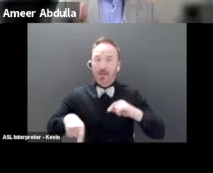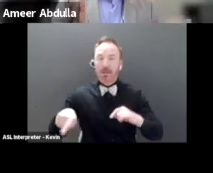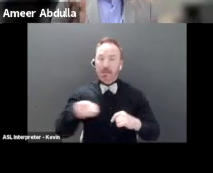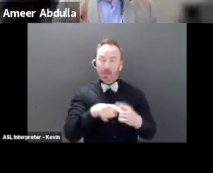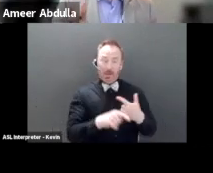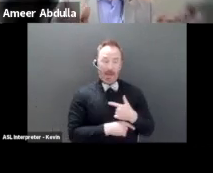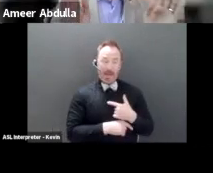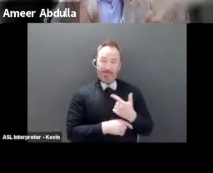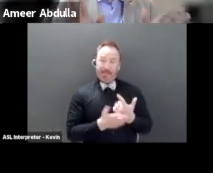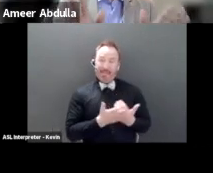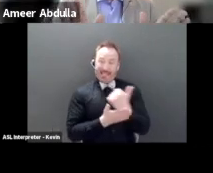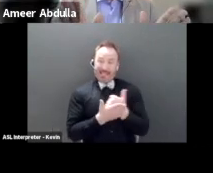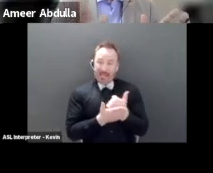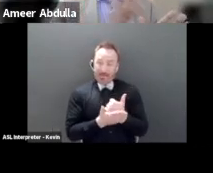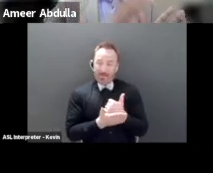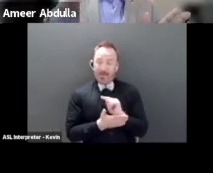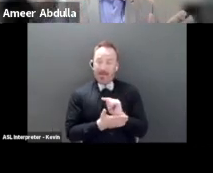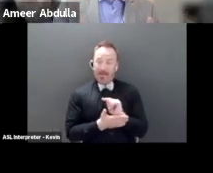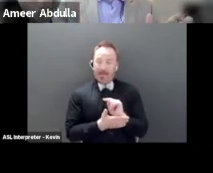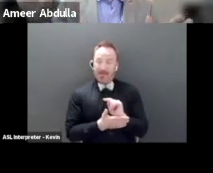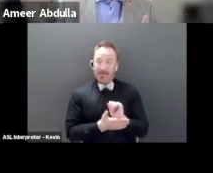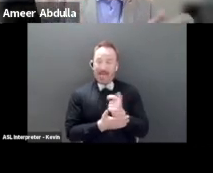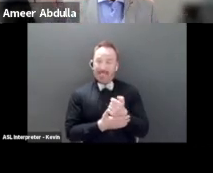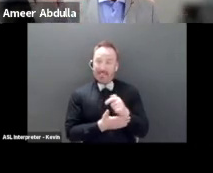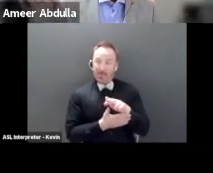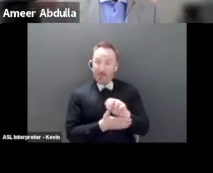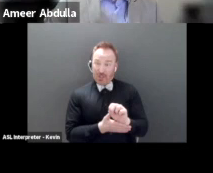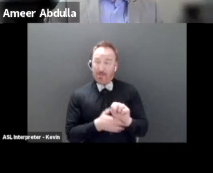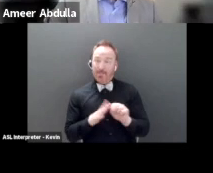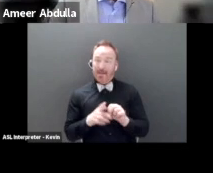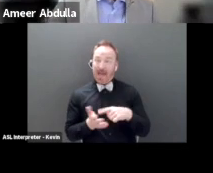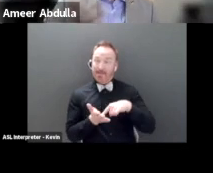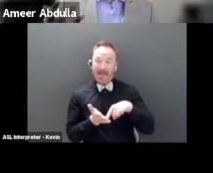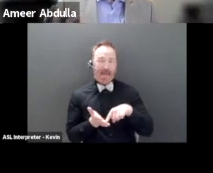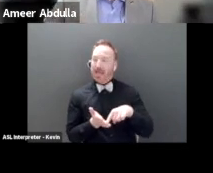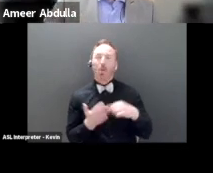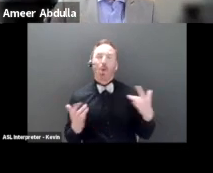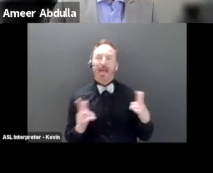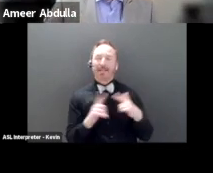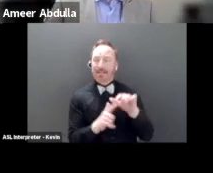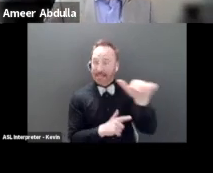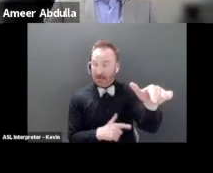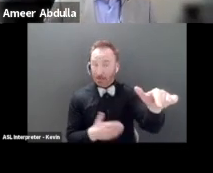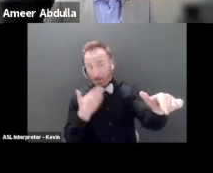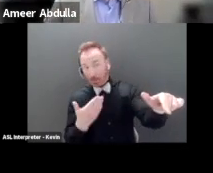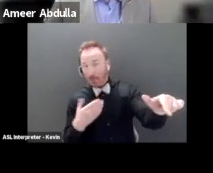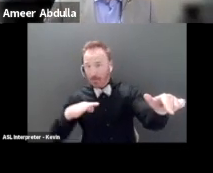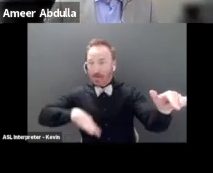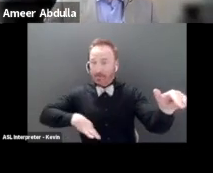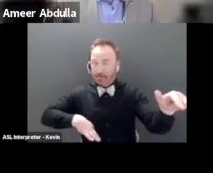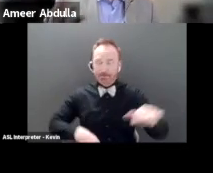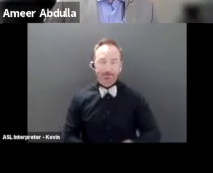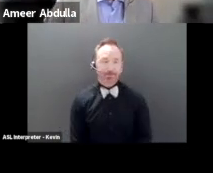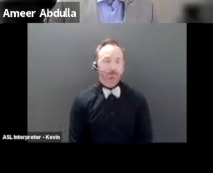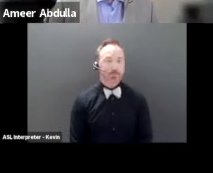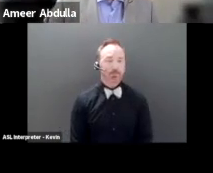income, but you don't have to pay tax on it until later. It's good. That's a benefit that exists. And a